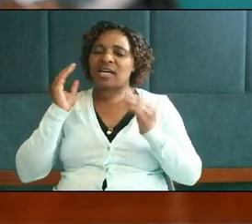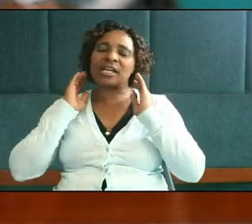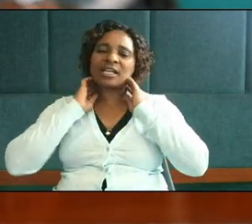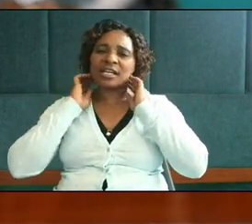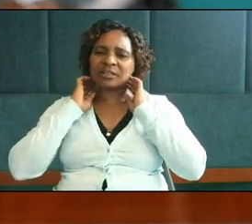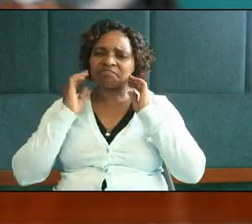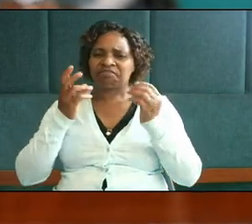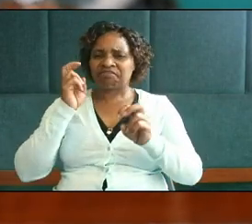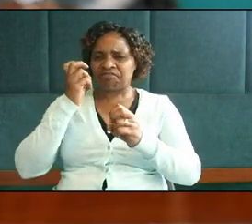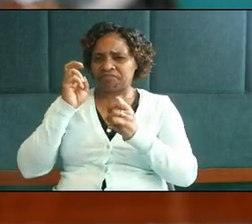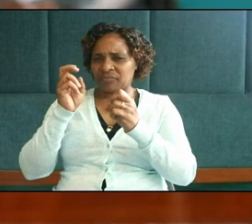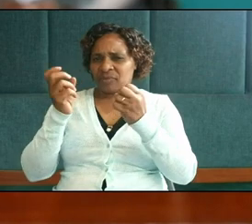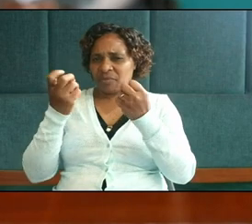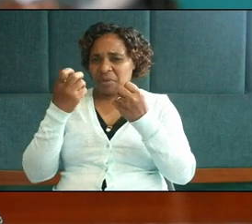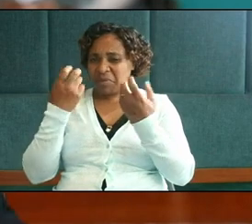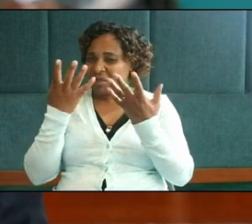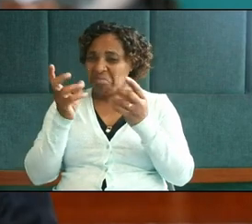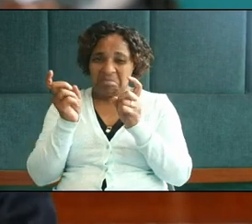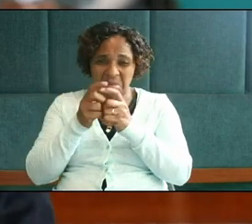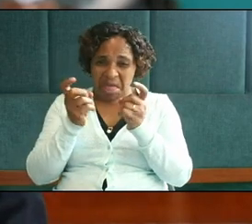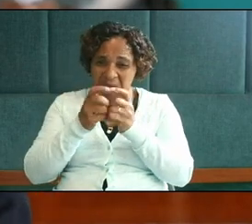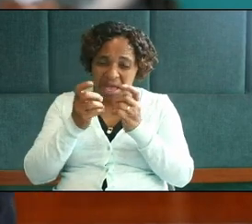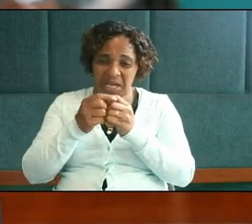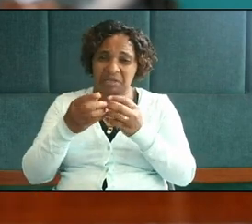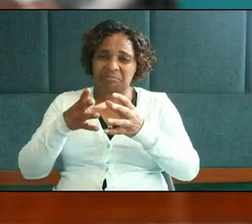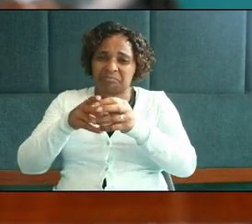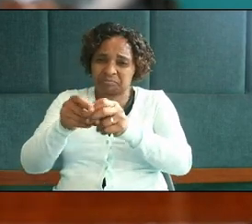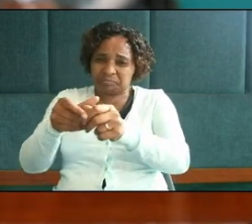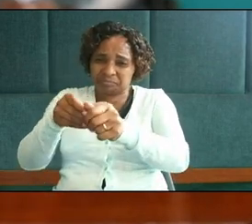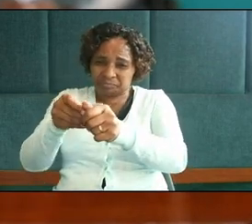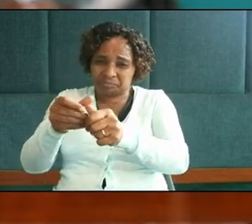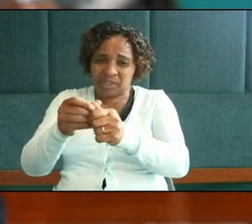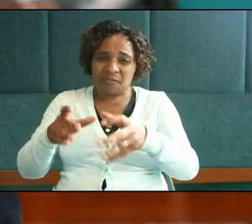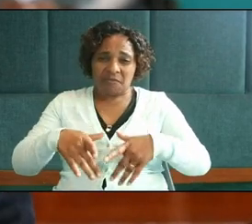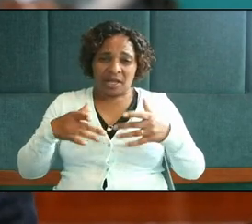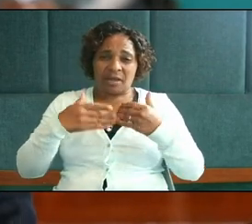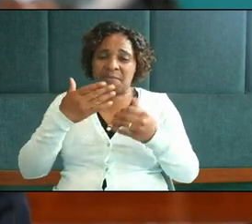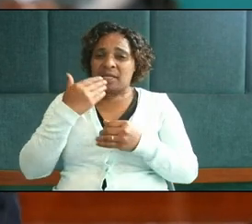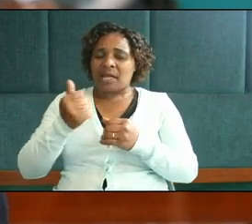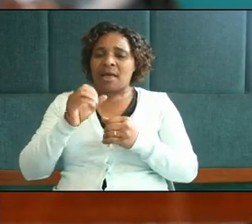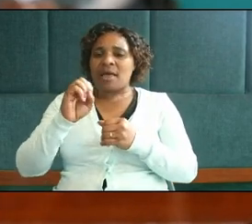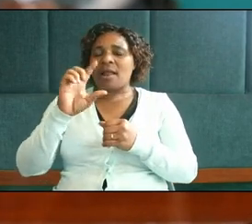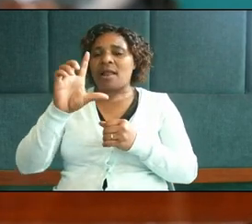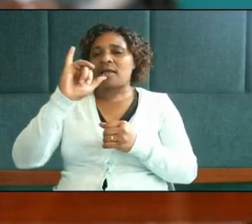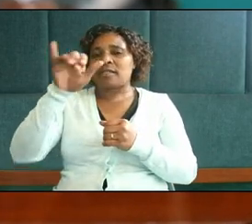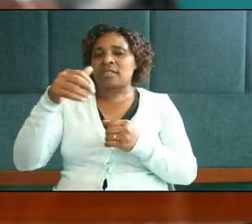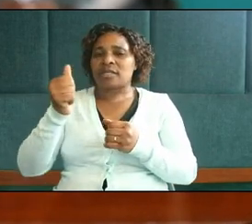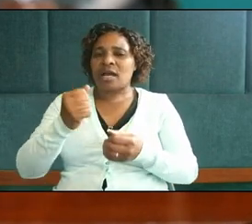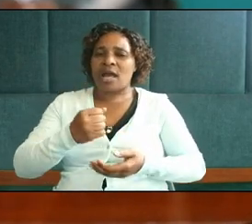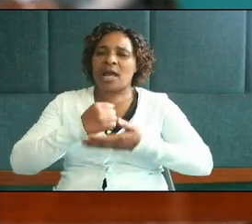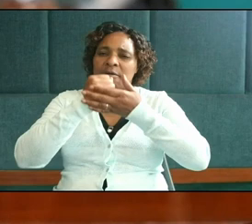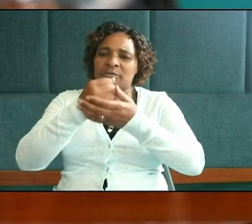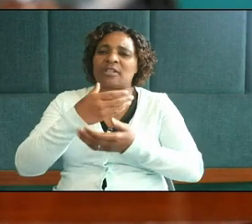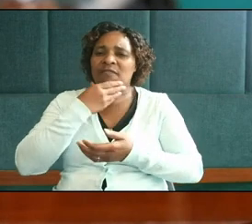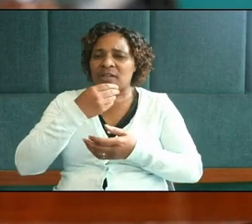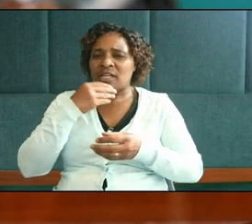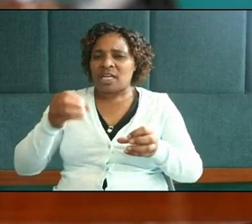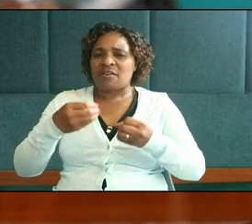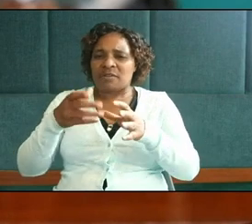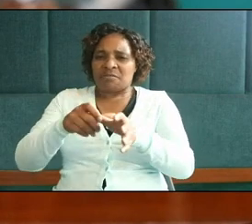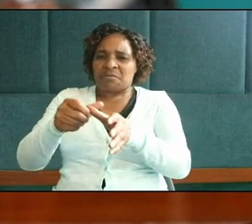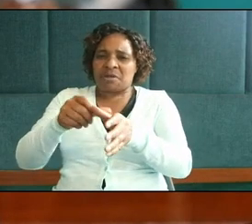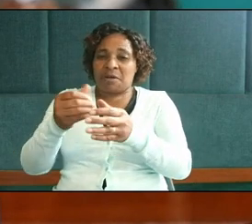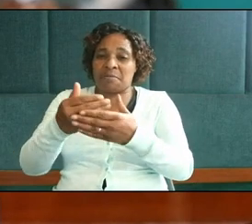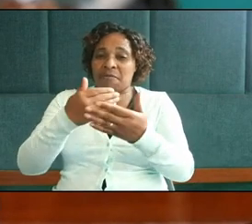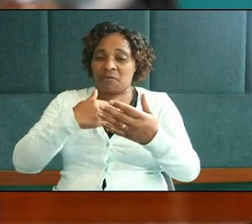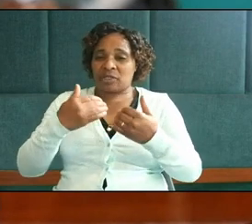ached and the massages helped him relax and feel better. Elijah liked helping father, and he often gave him a massage before